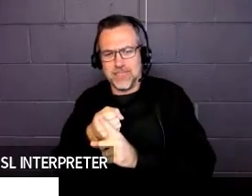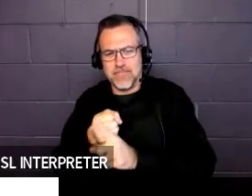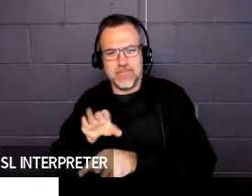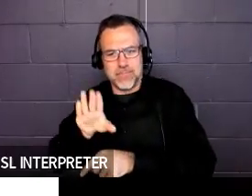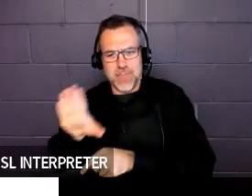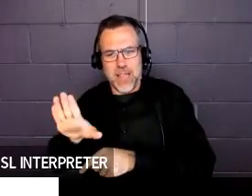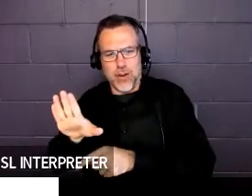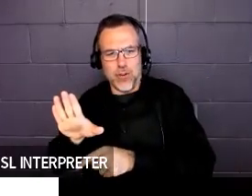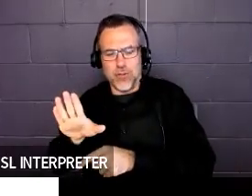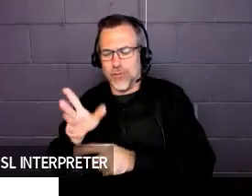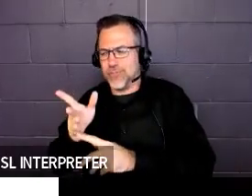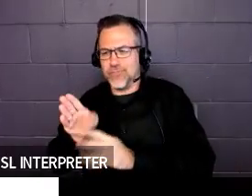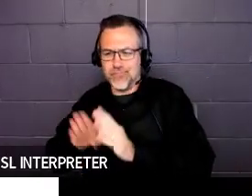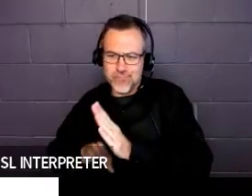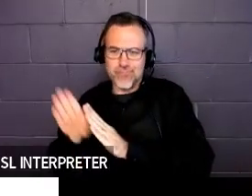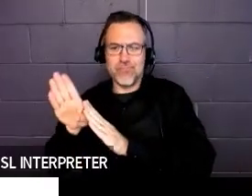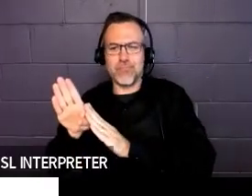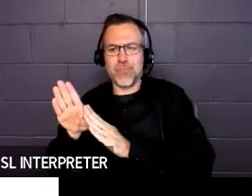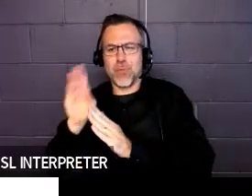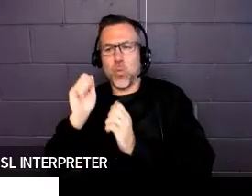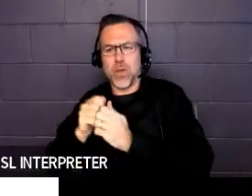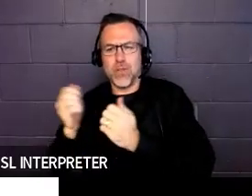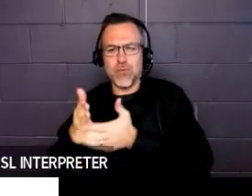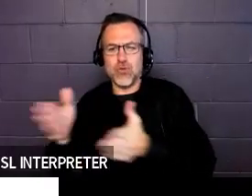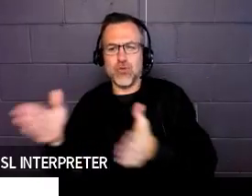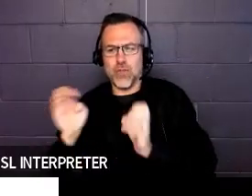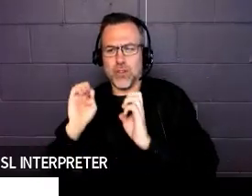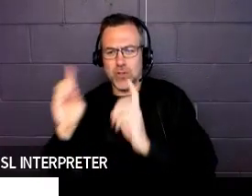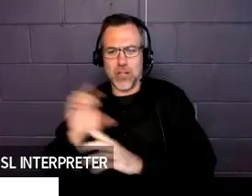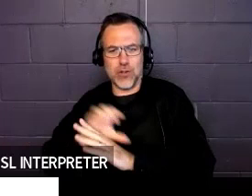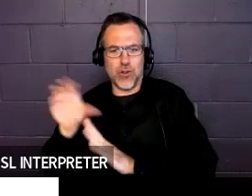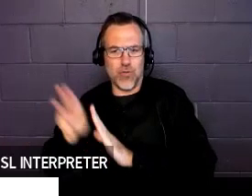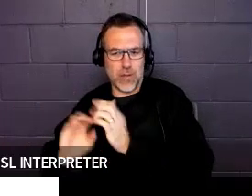ed curriculum or access to or progress in.